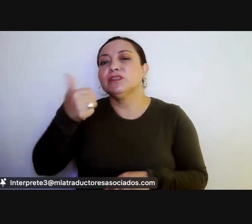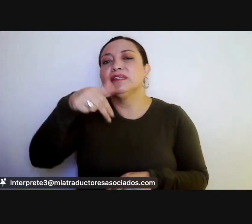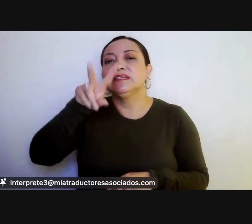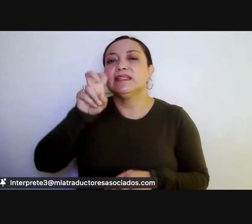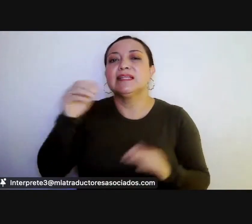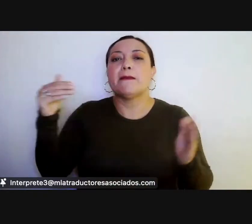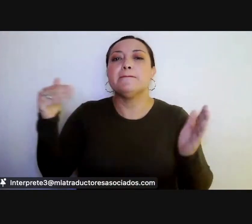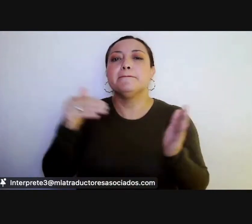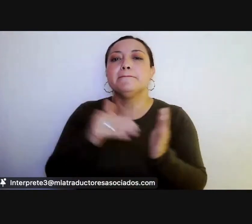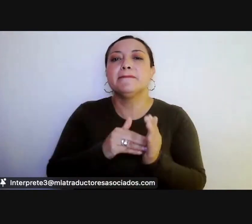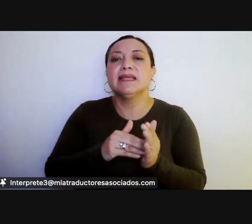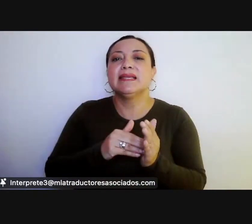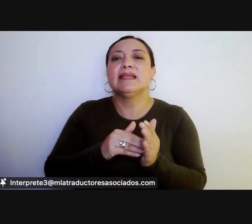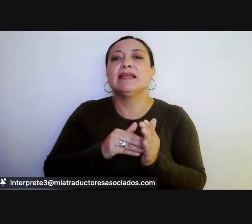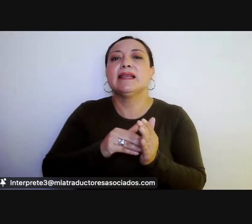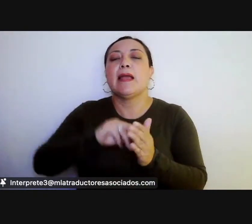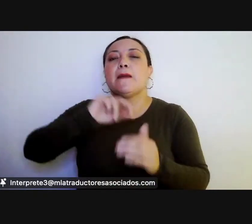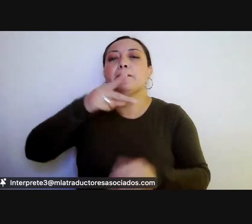be the equivalent of